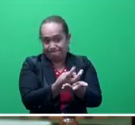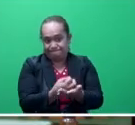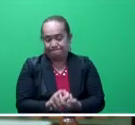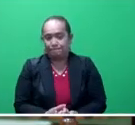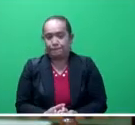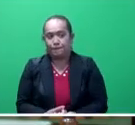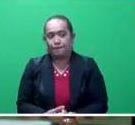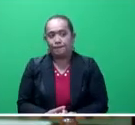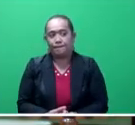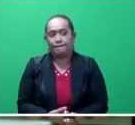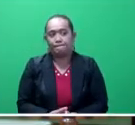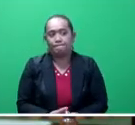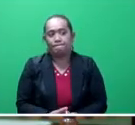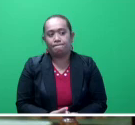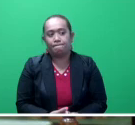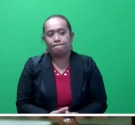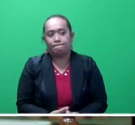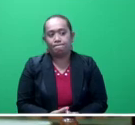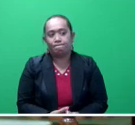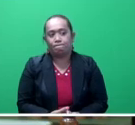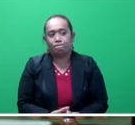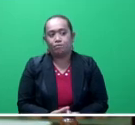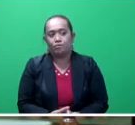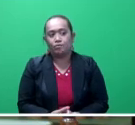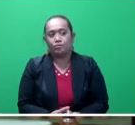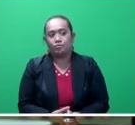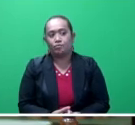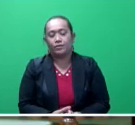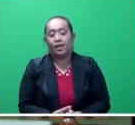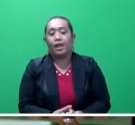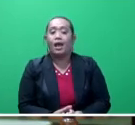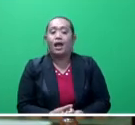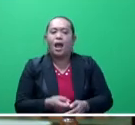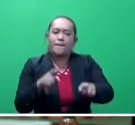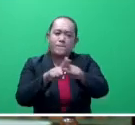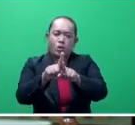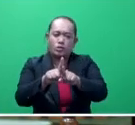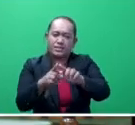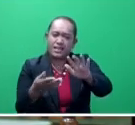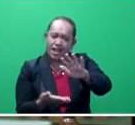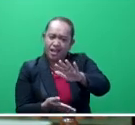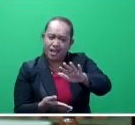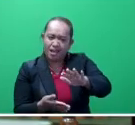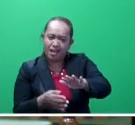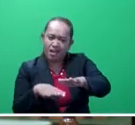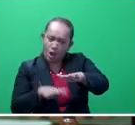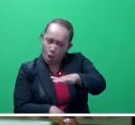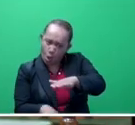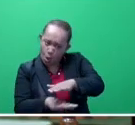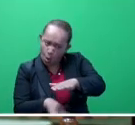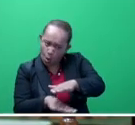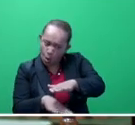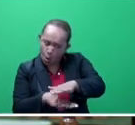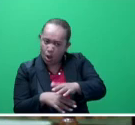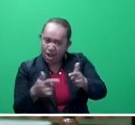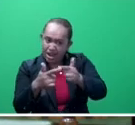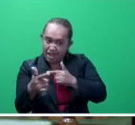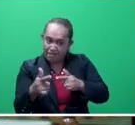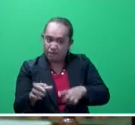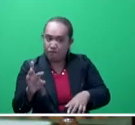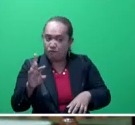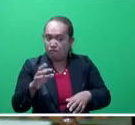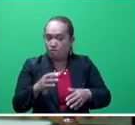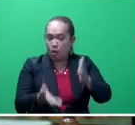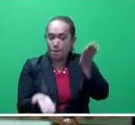civil servants' pay below the level of the Permanent Secretary. We have continued to pay teachers even though they haven't conducted